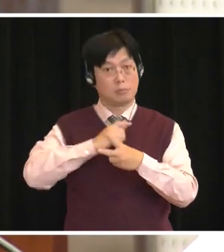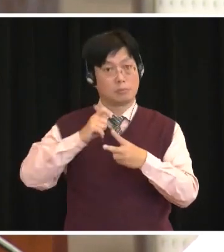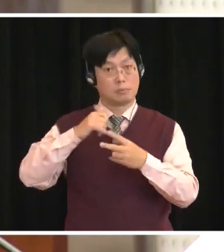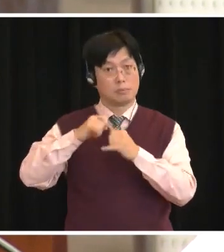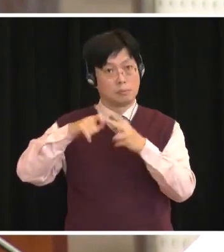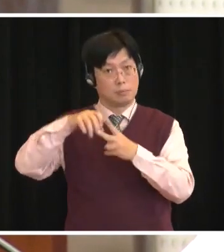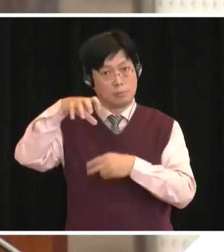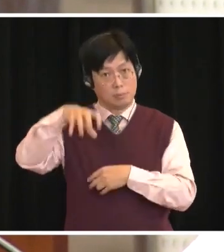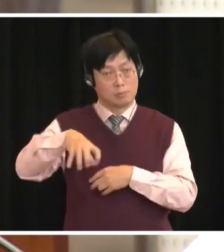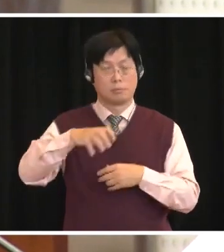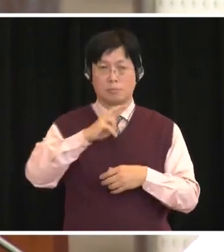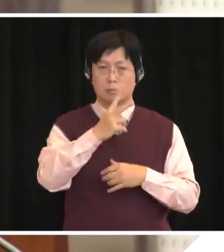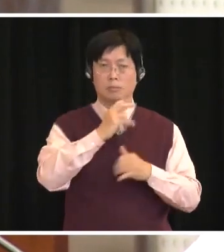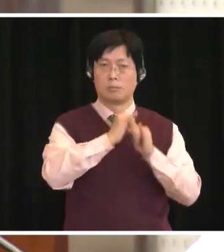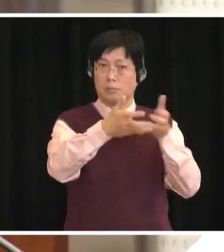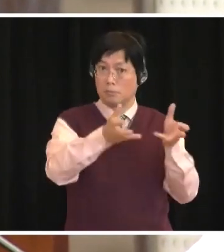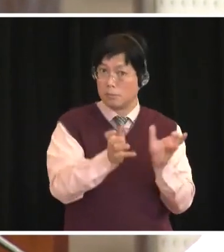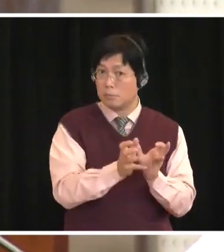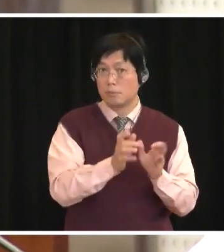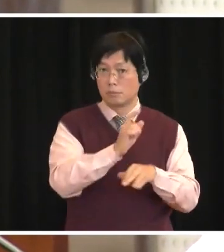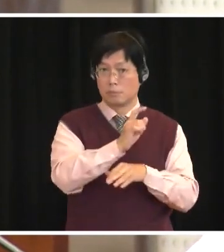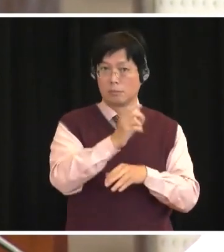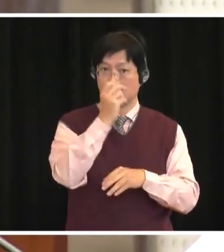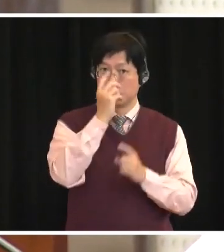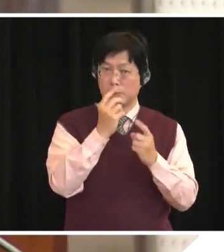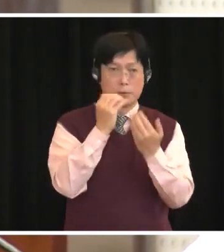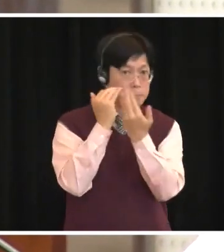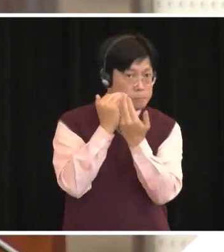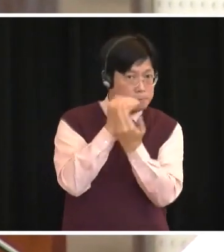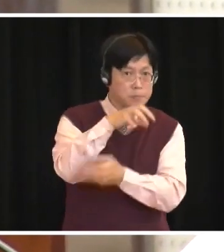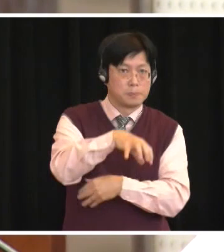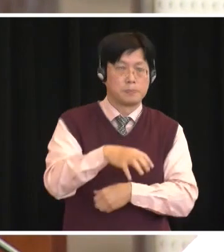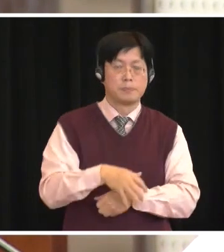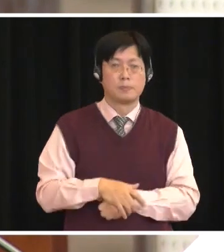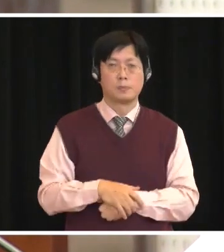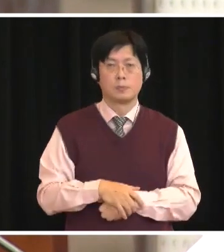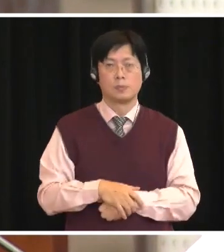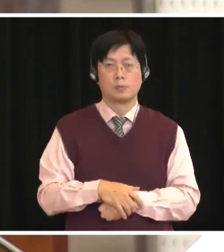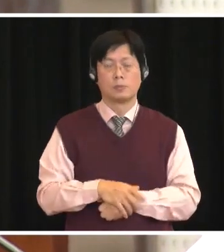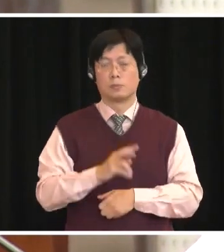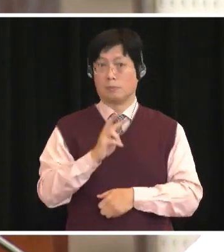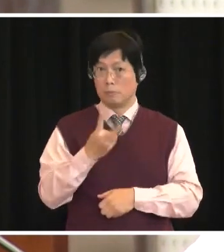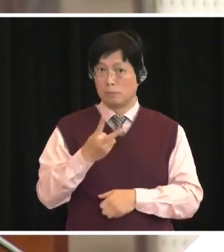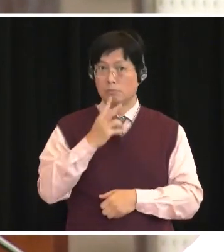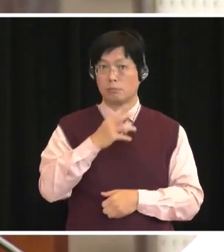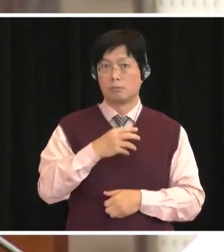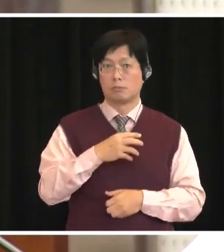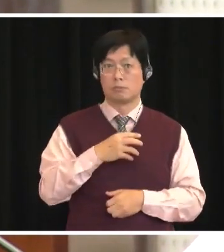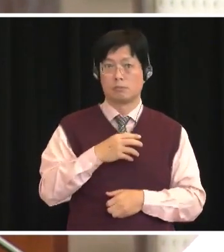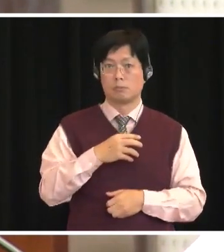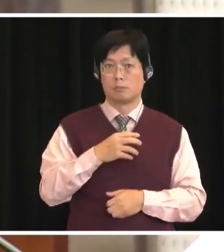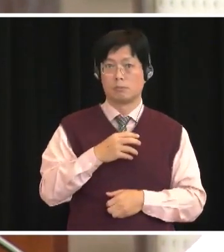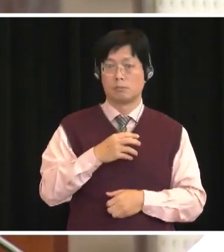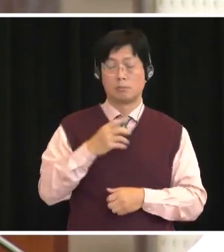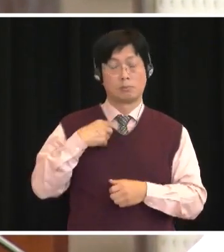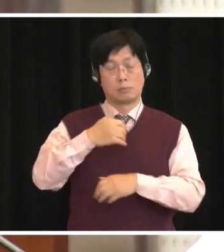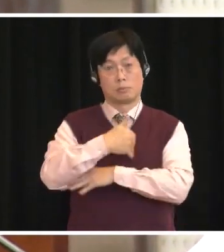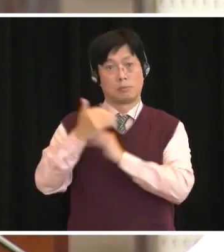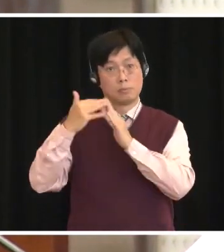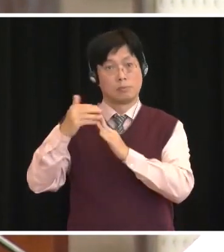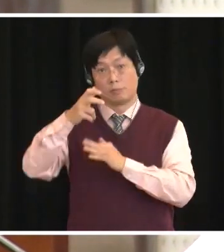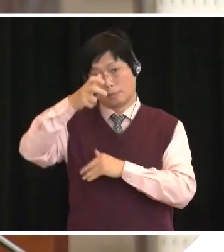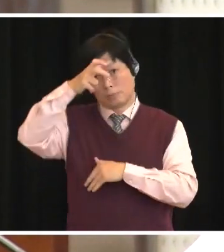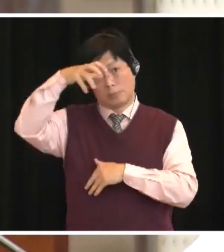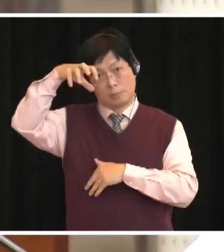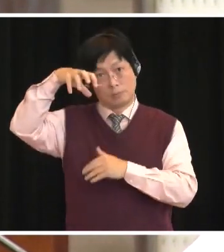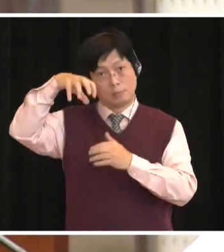dedicated space for such purposes, or there may be some NGOs that can